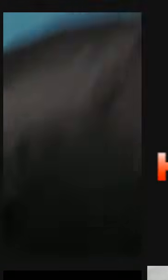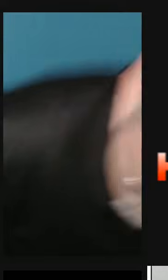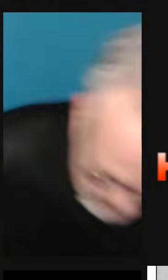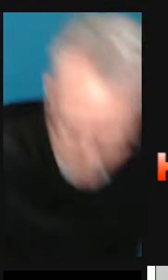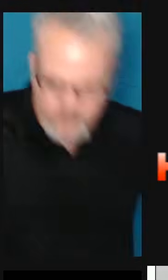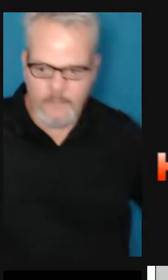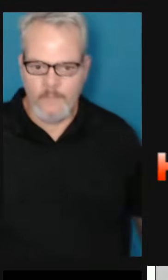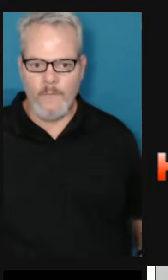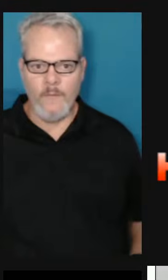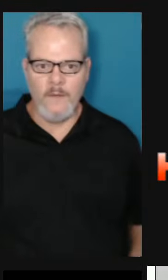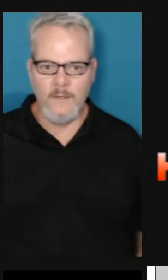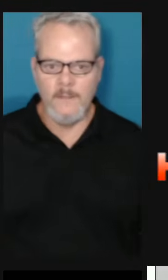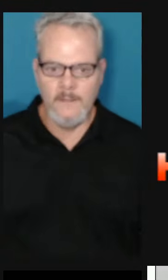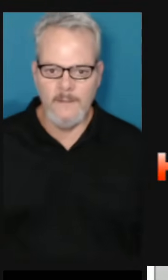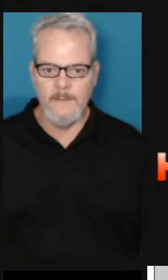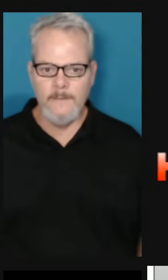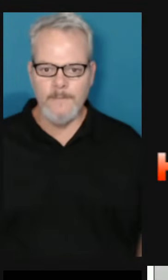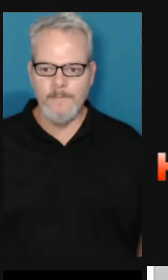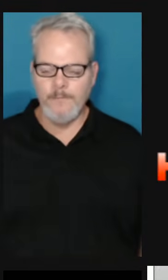Right there.